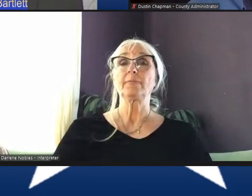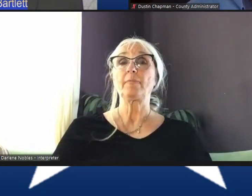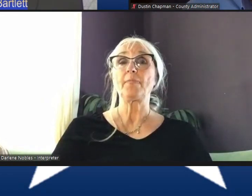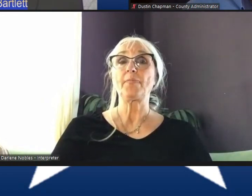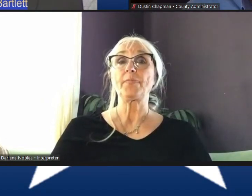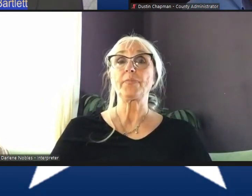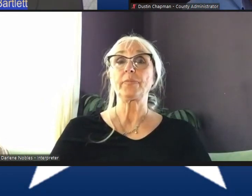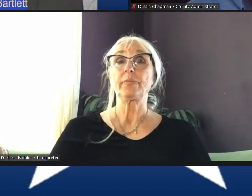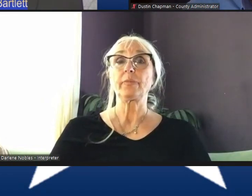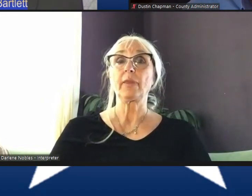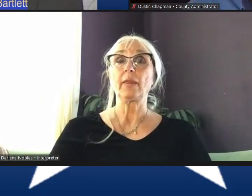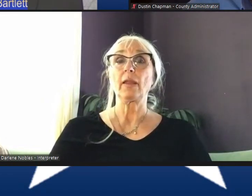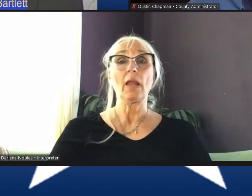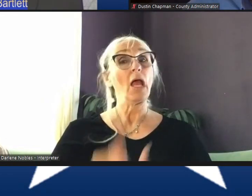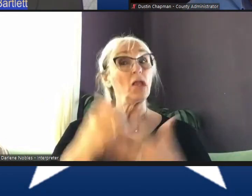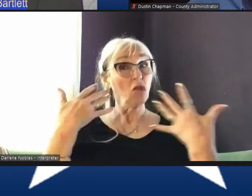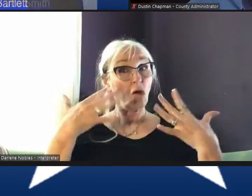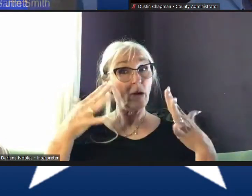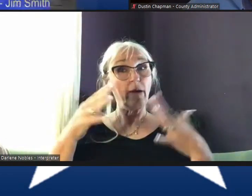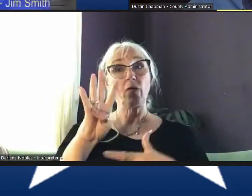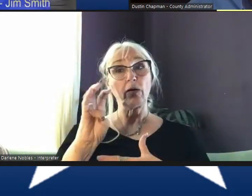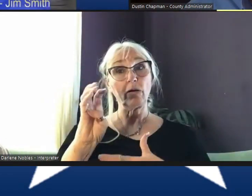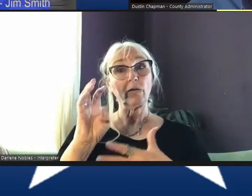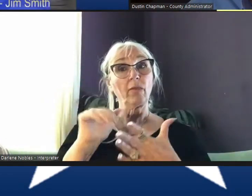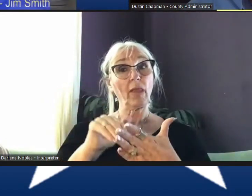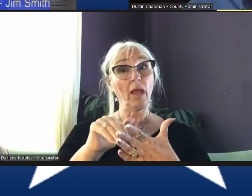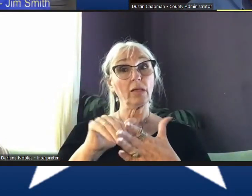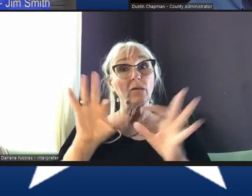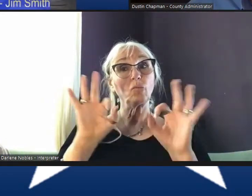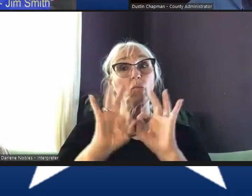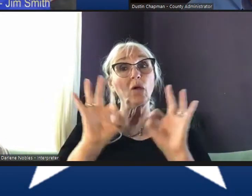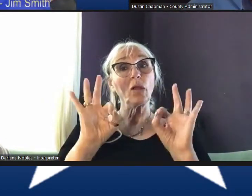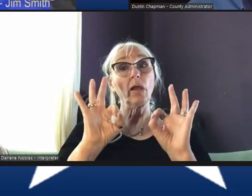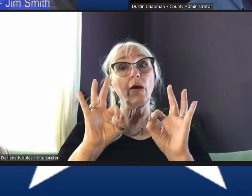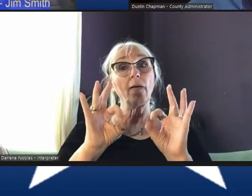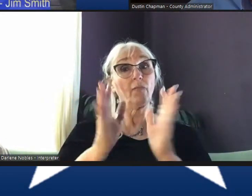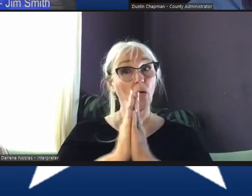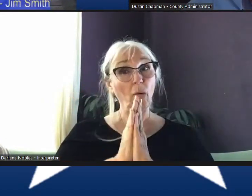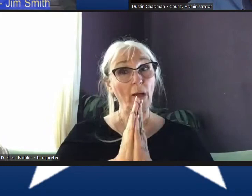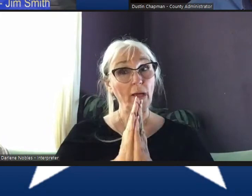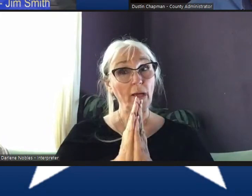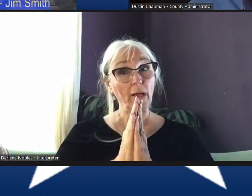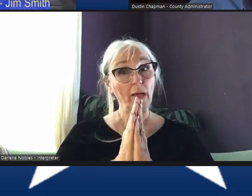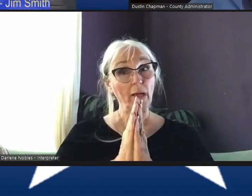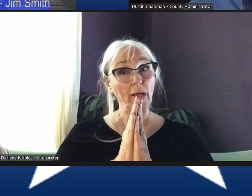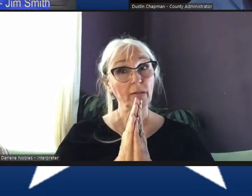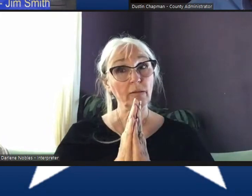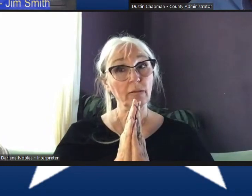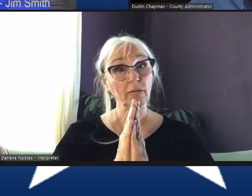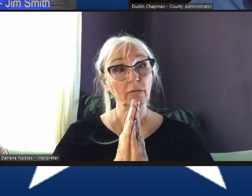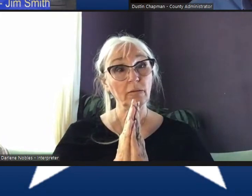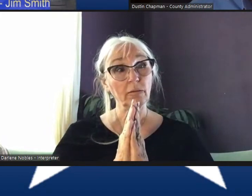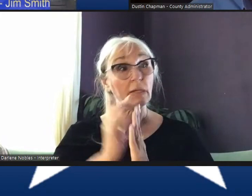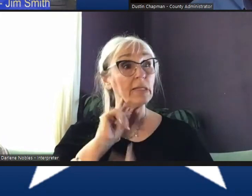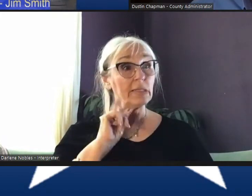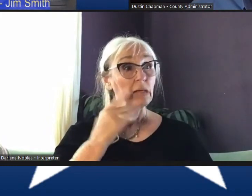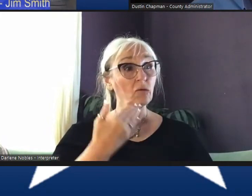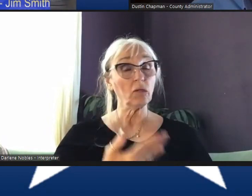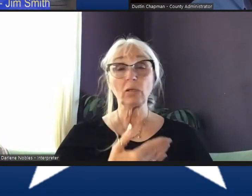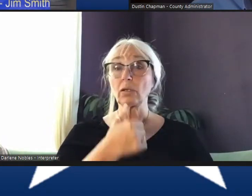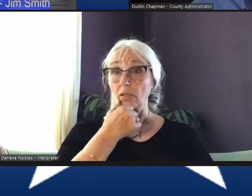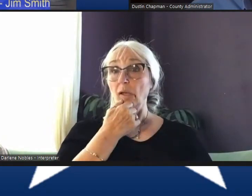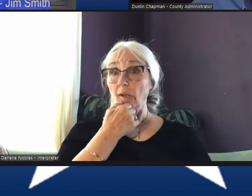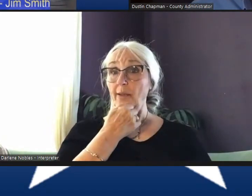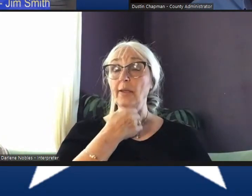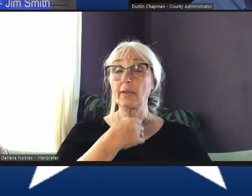Yes. But they've already had over $400,000 worth of requests. That sounds good. That sounds like they're doing what they need to be